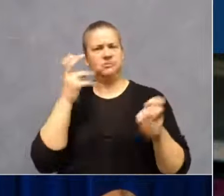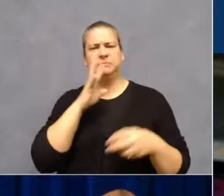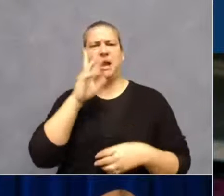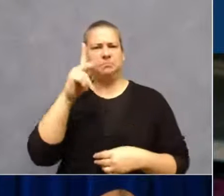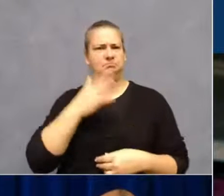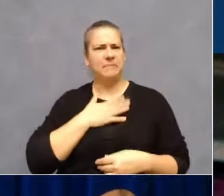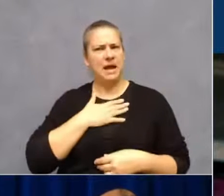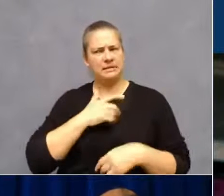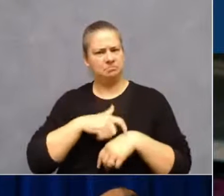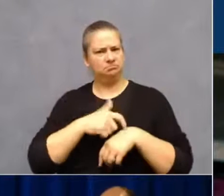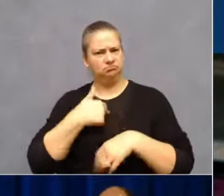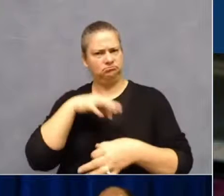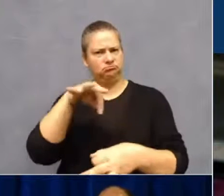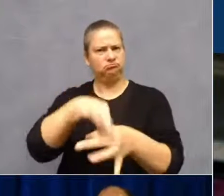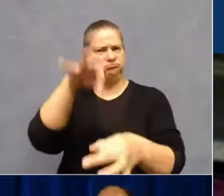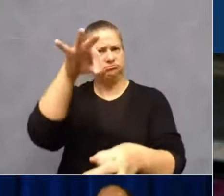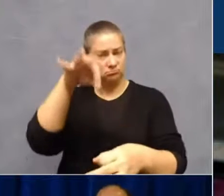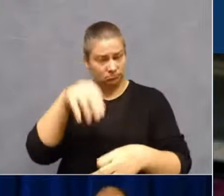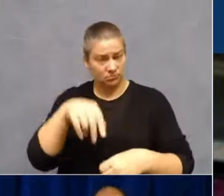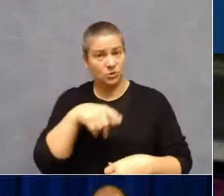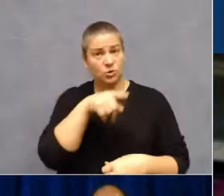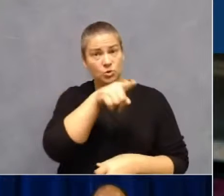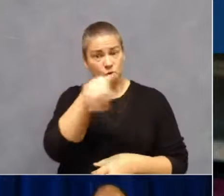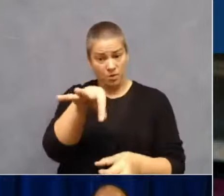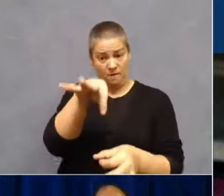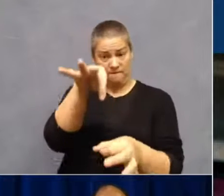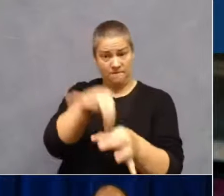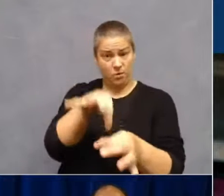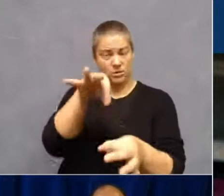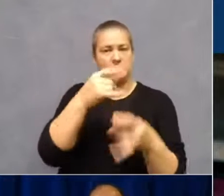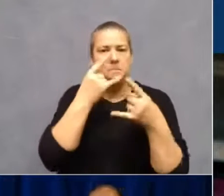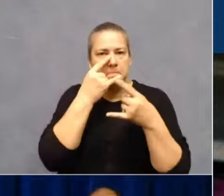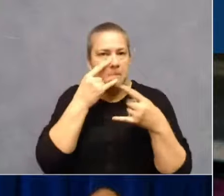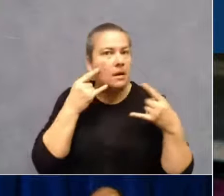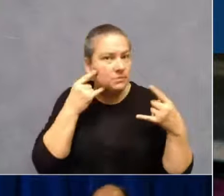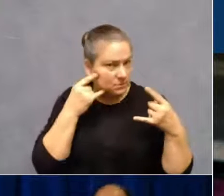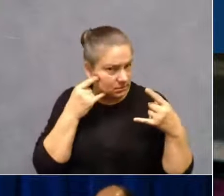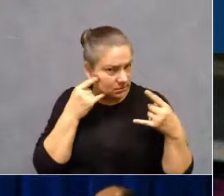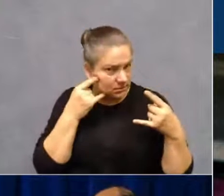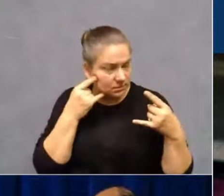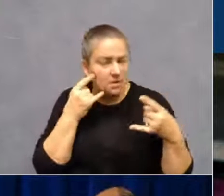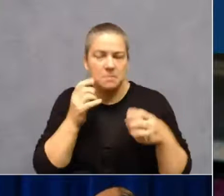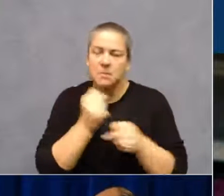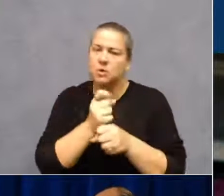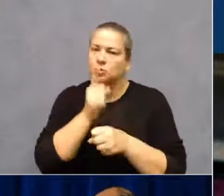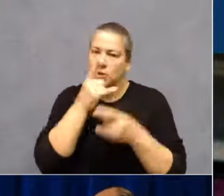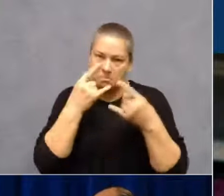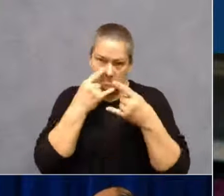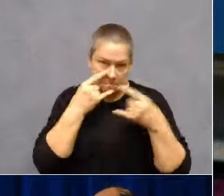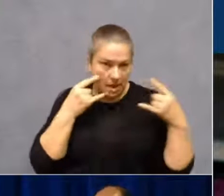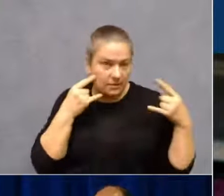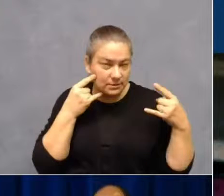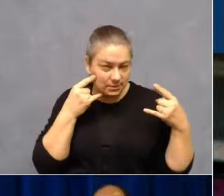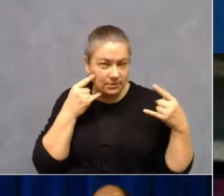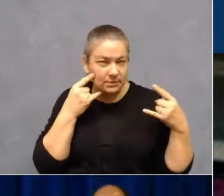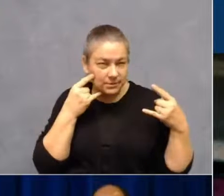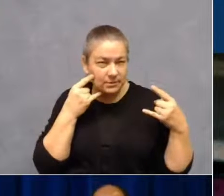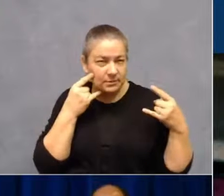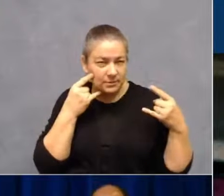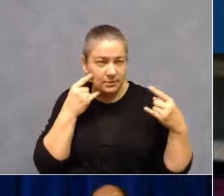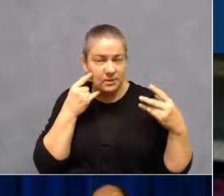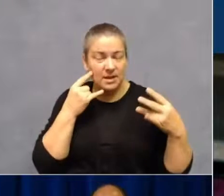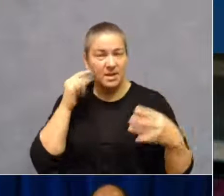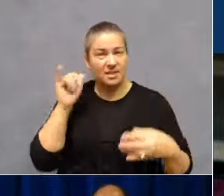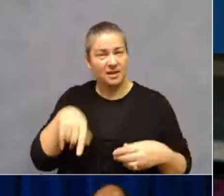vote, please wear your mask. Put your mask on. Let's whip this terrible